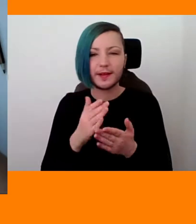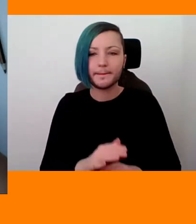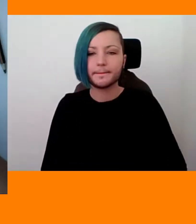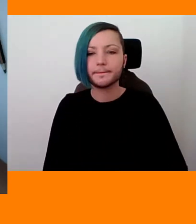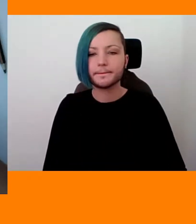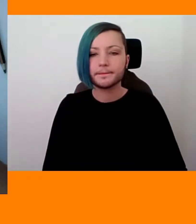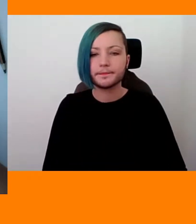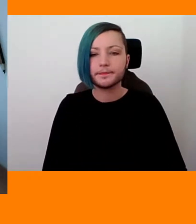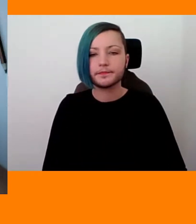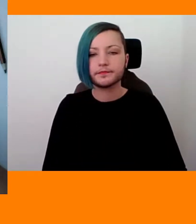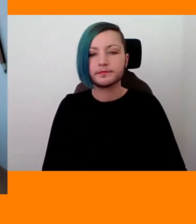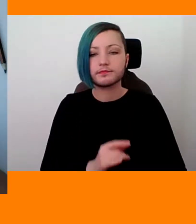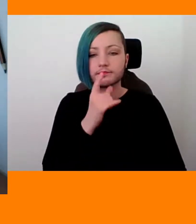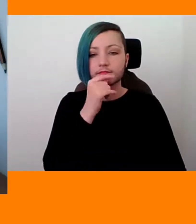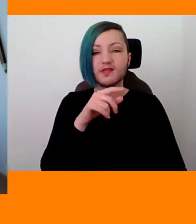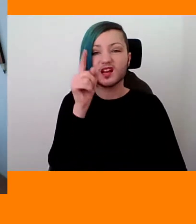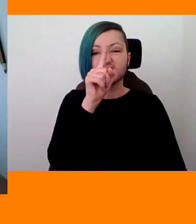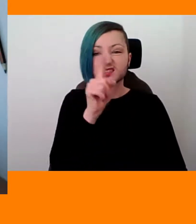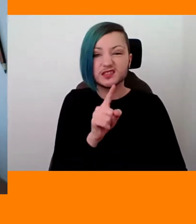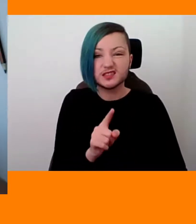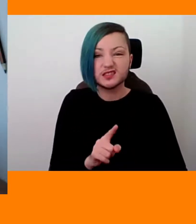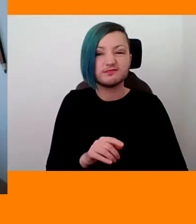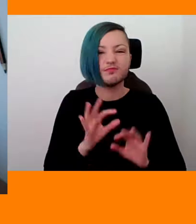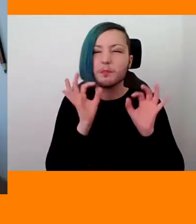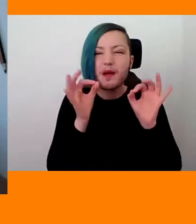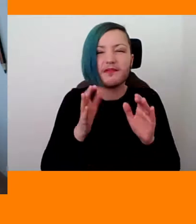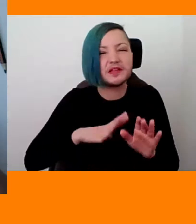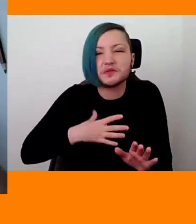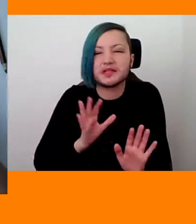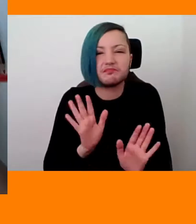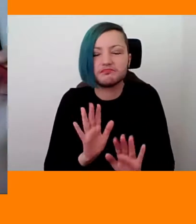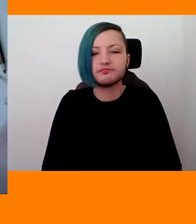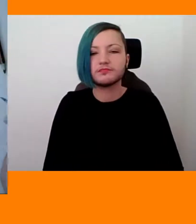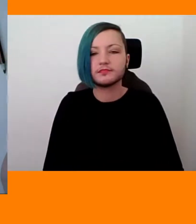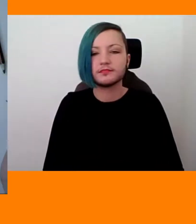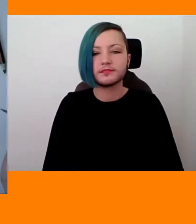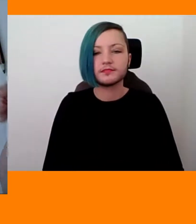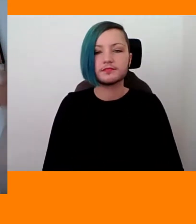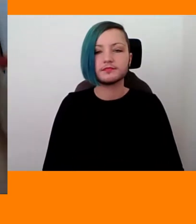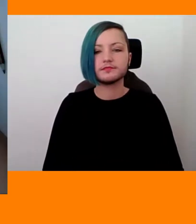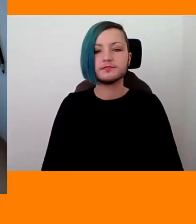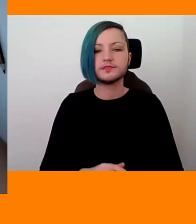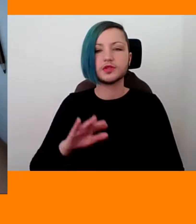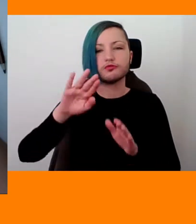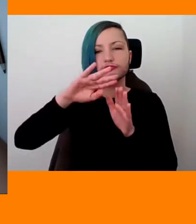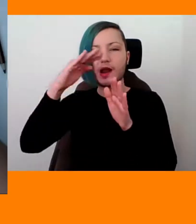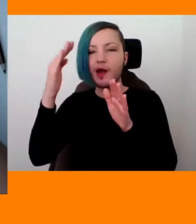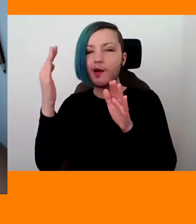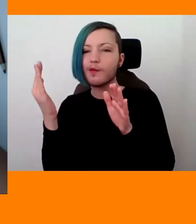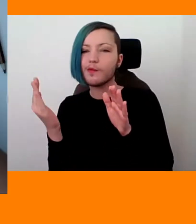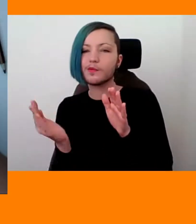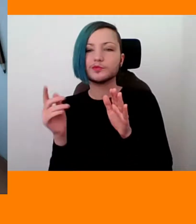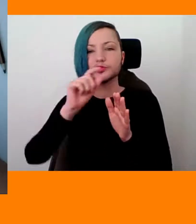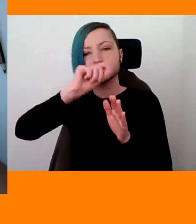It can be a nice squiggly line. It's not got to be perfect. In a rounded sort of circular motion.